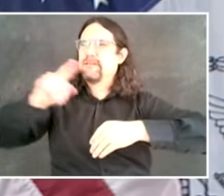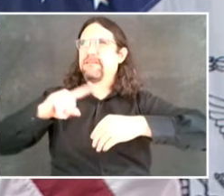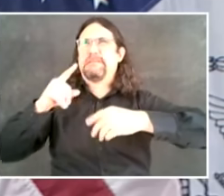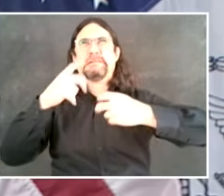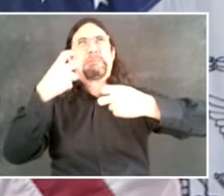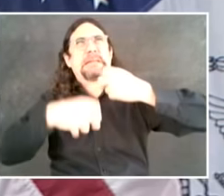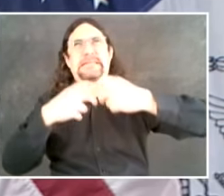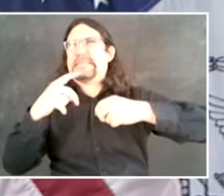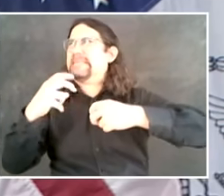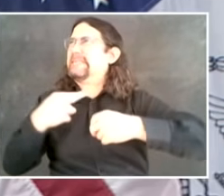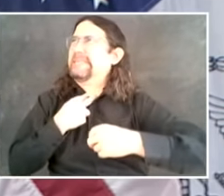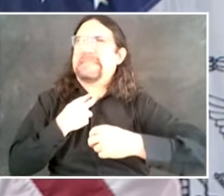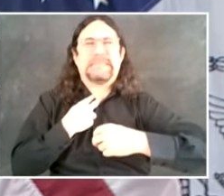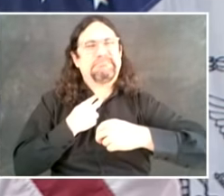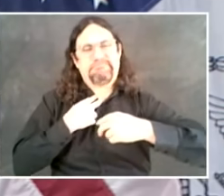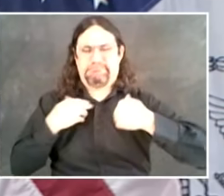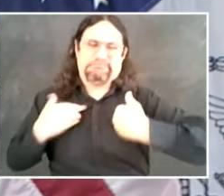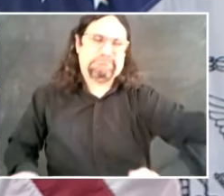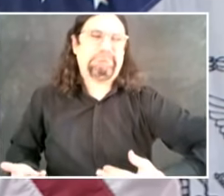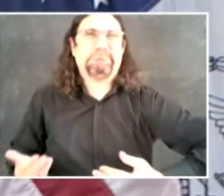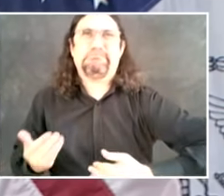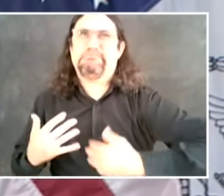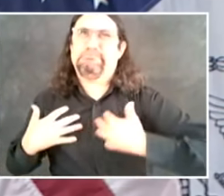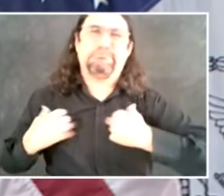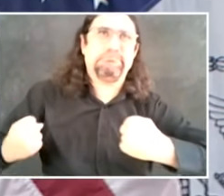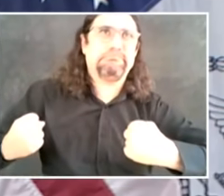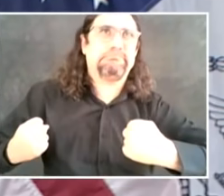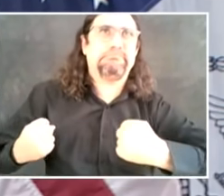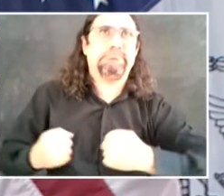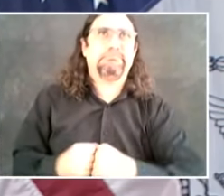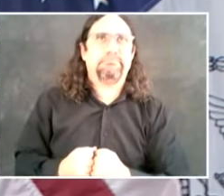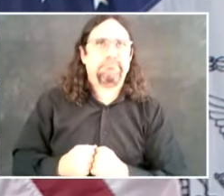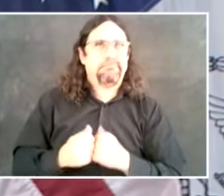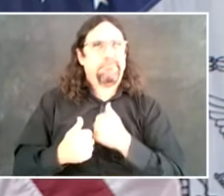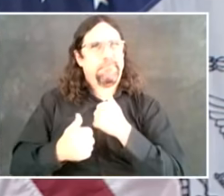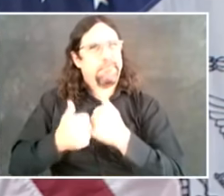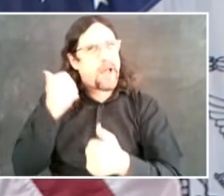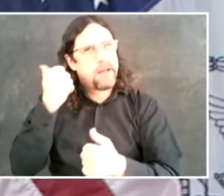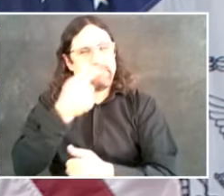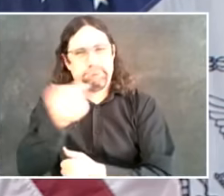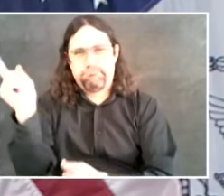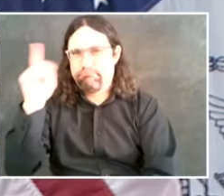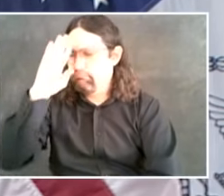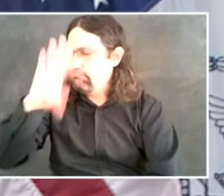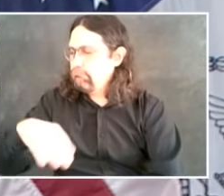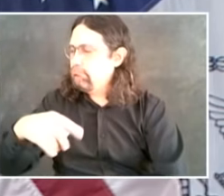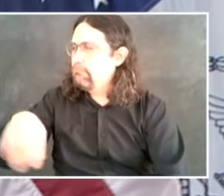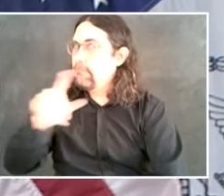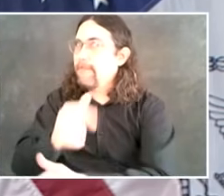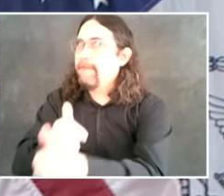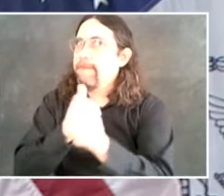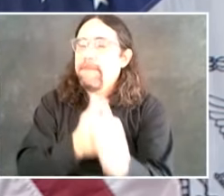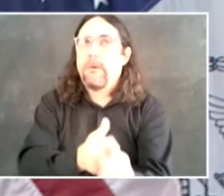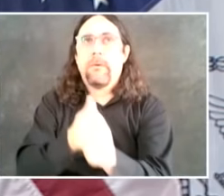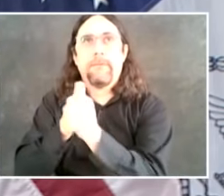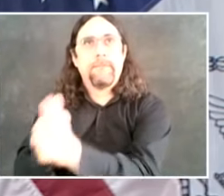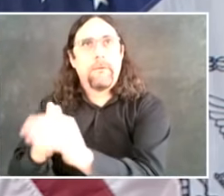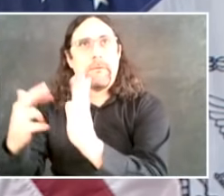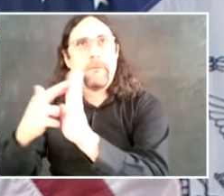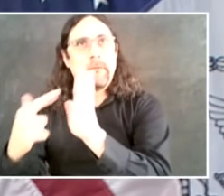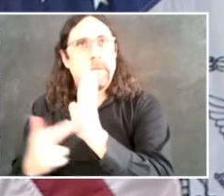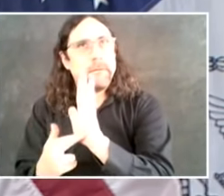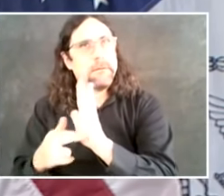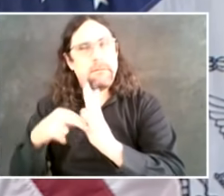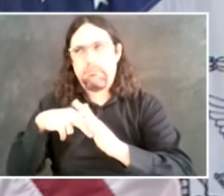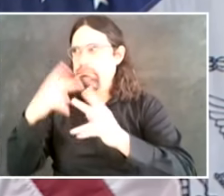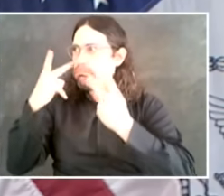you are going about social distancing, how many people are already wearing face coverings. Not perfect yet, but by the way, this is